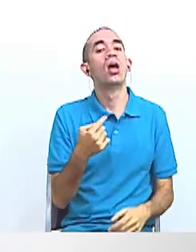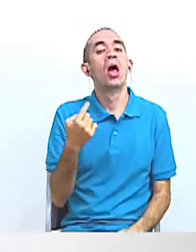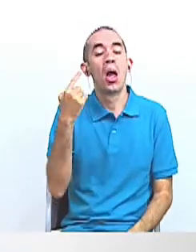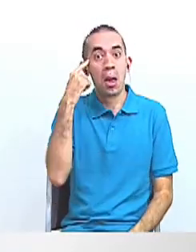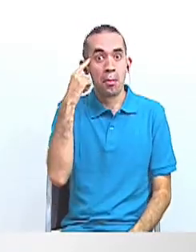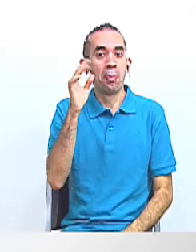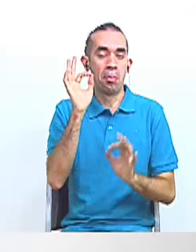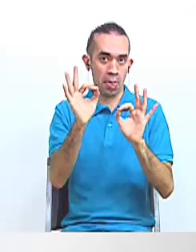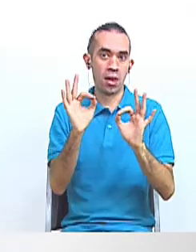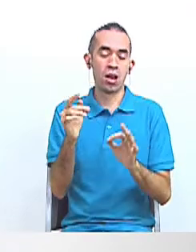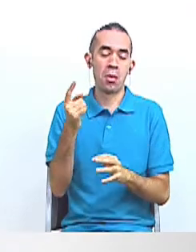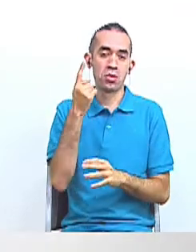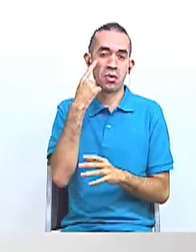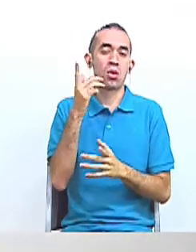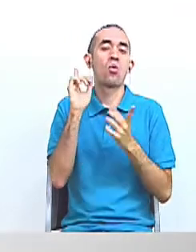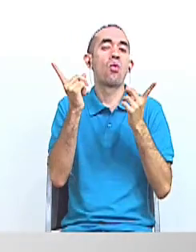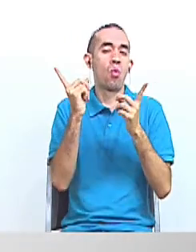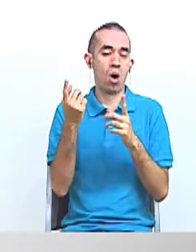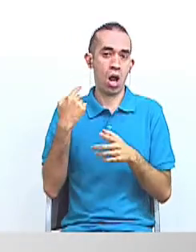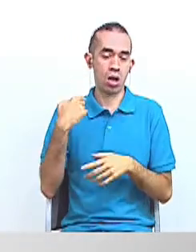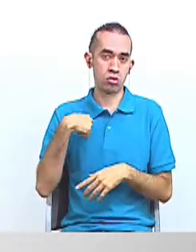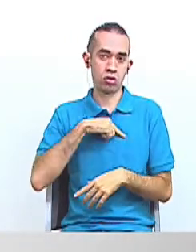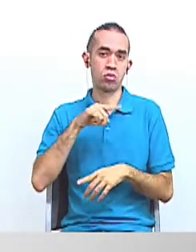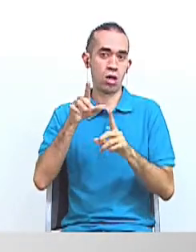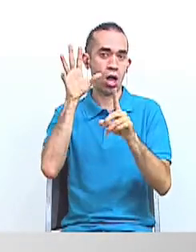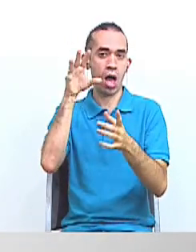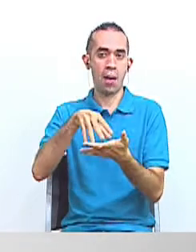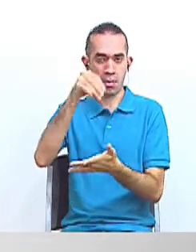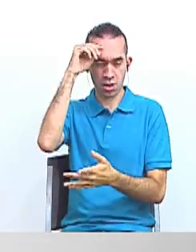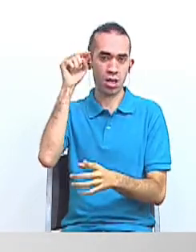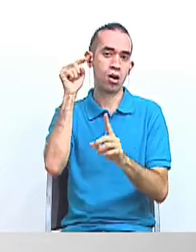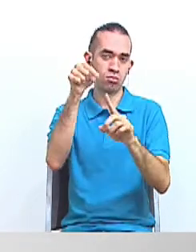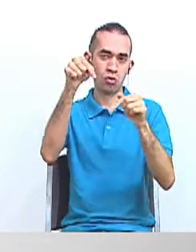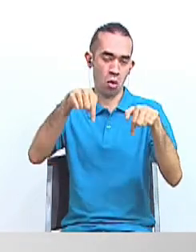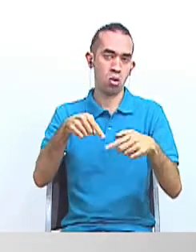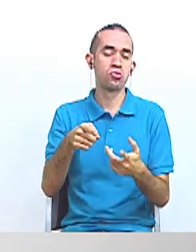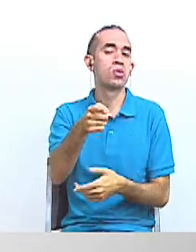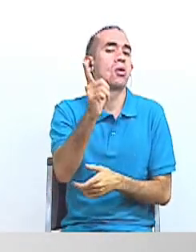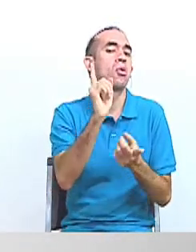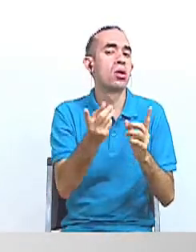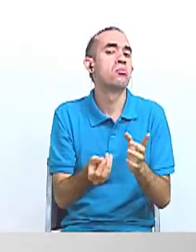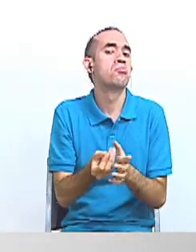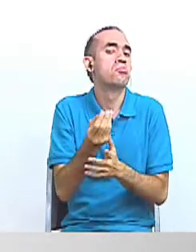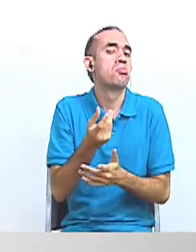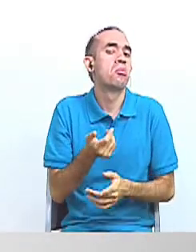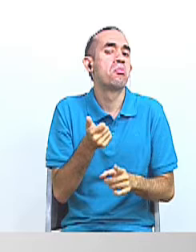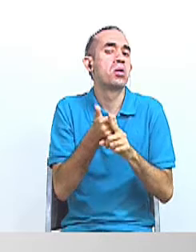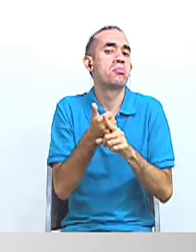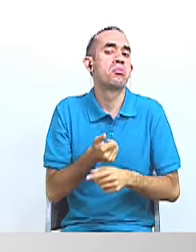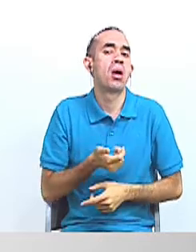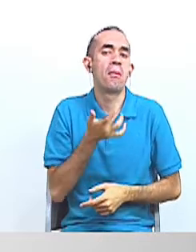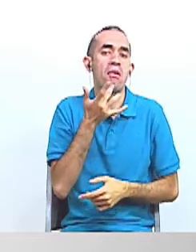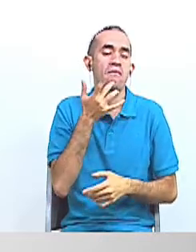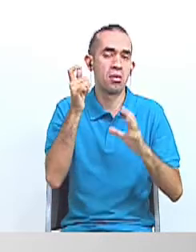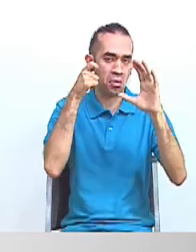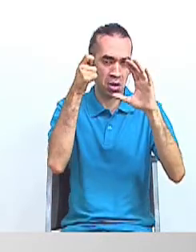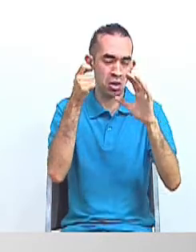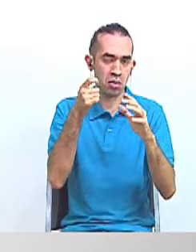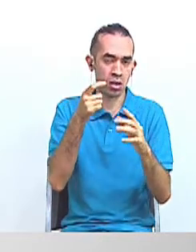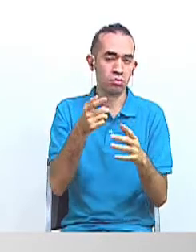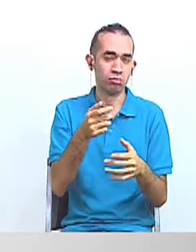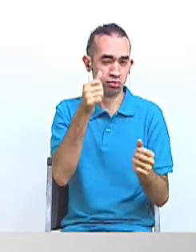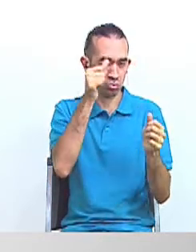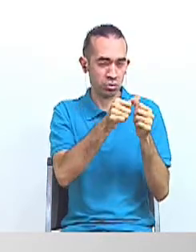expected learnings today. Today we are going to actually be able to identify the purpose of a